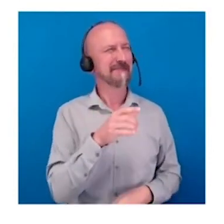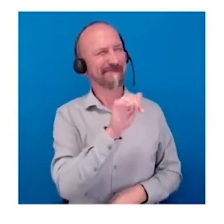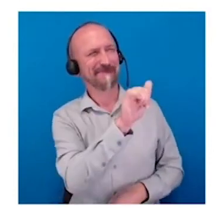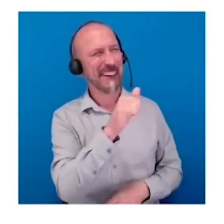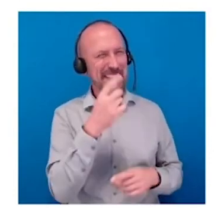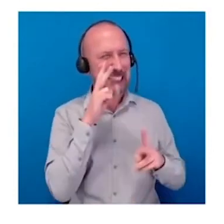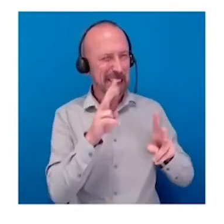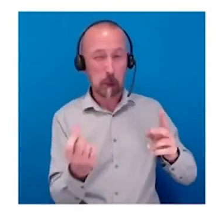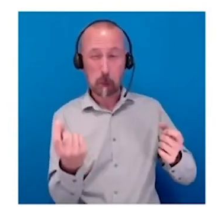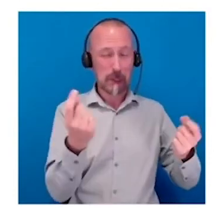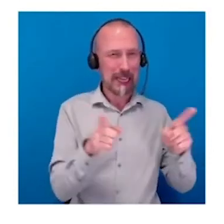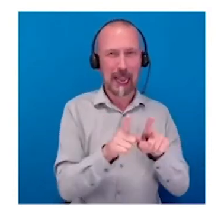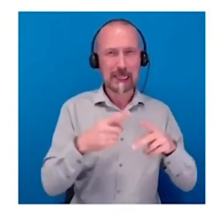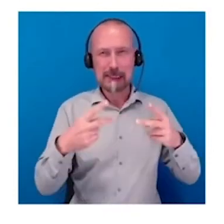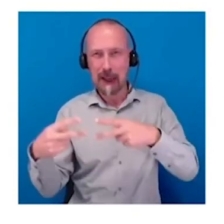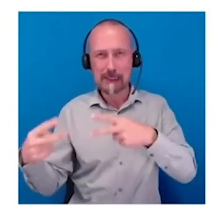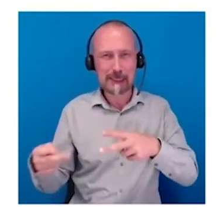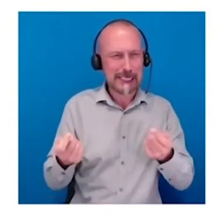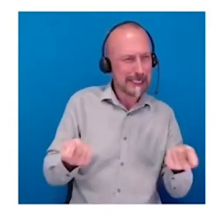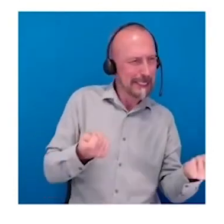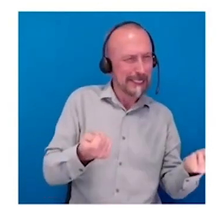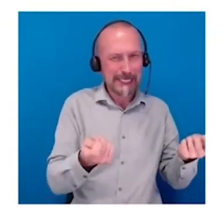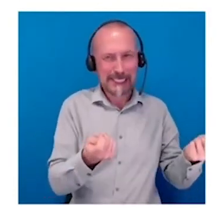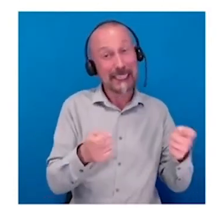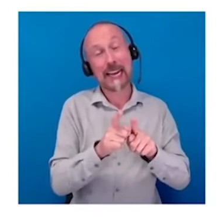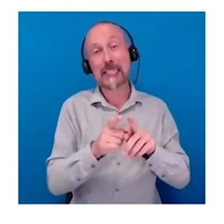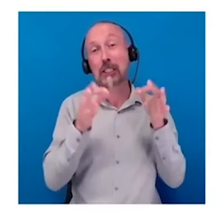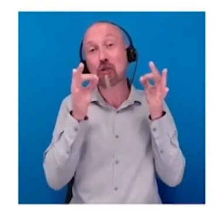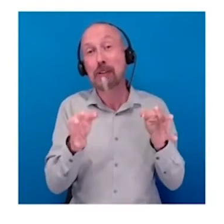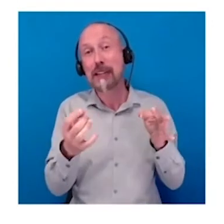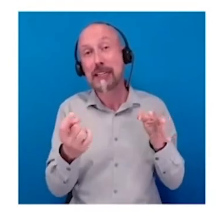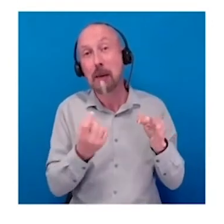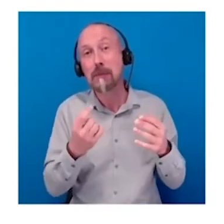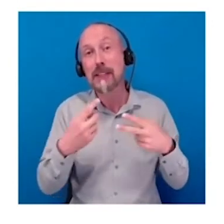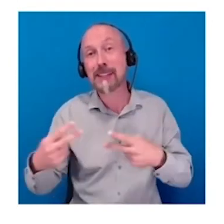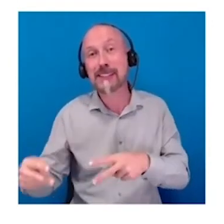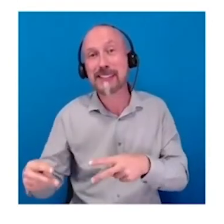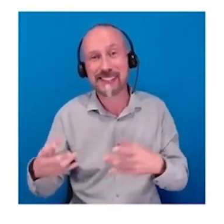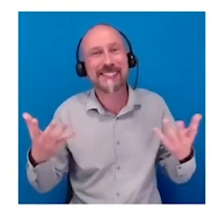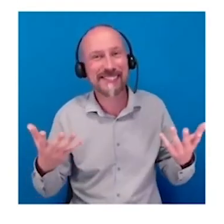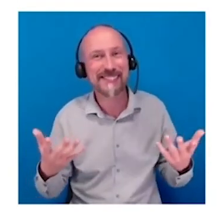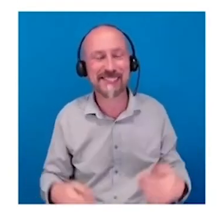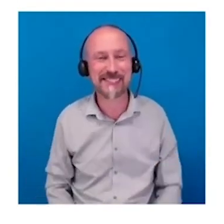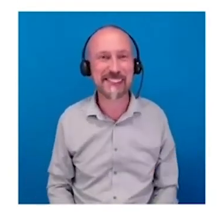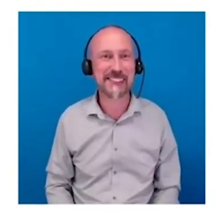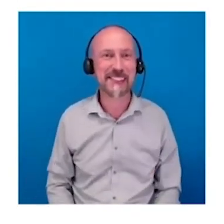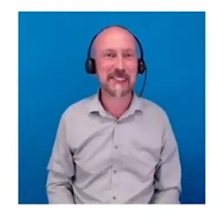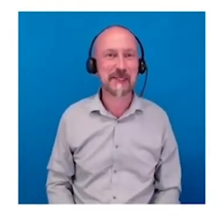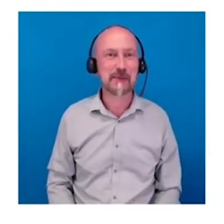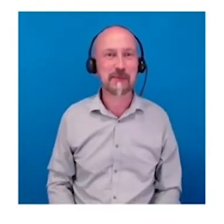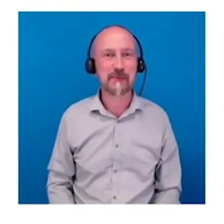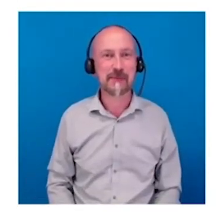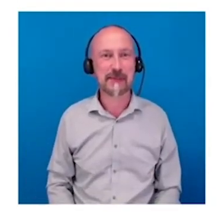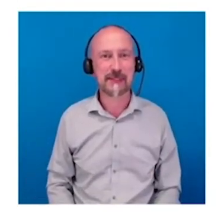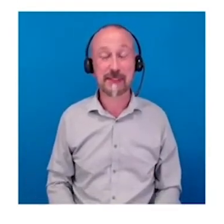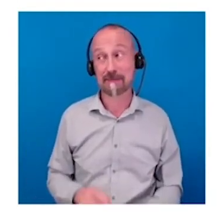those. You're having your Strictly moment. That's right. Exactly. I